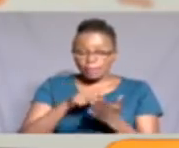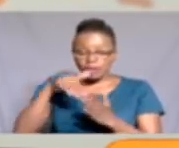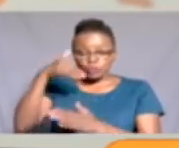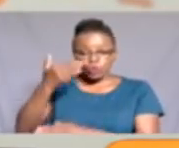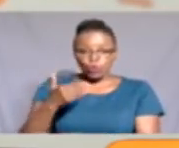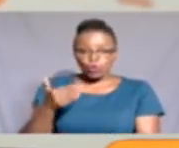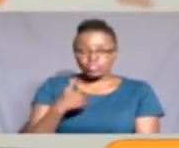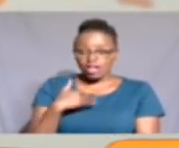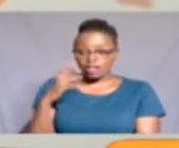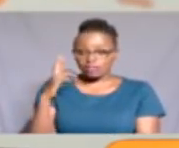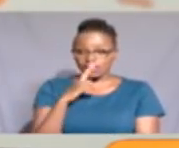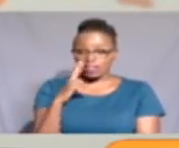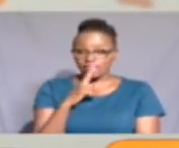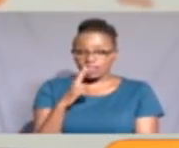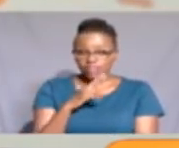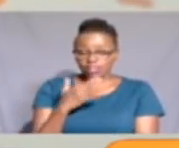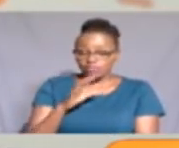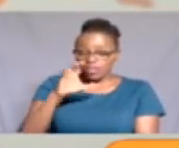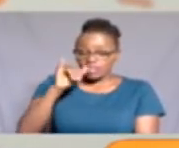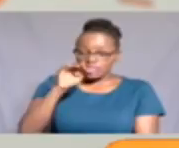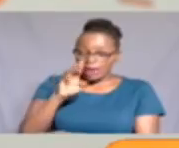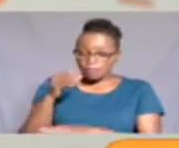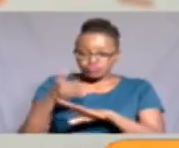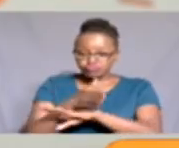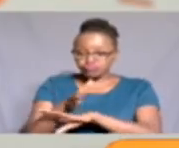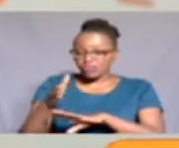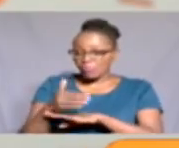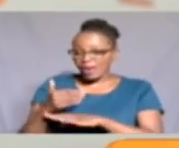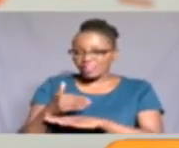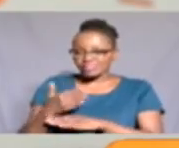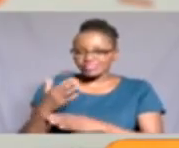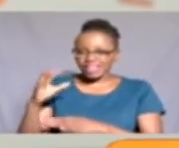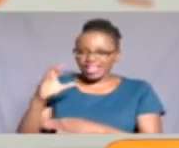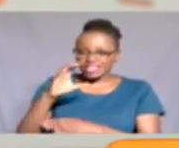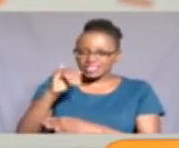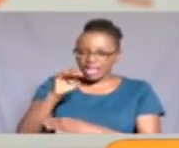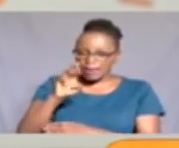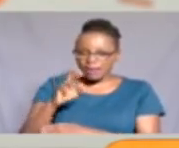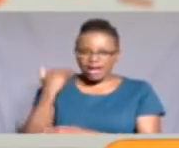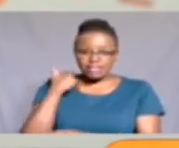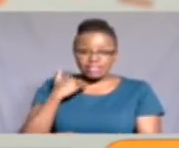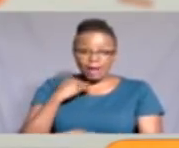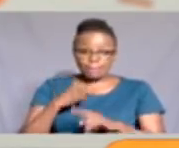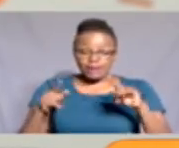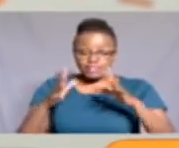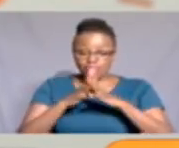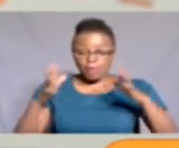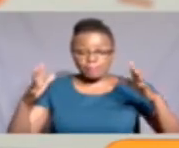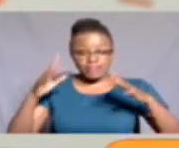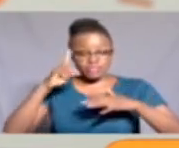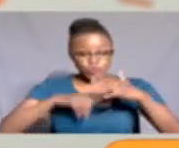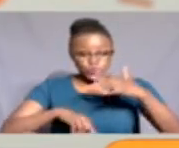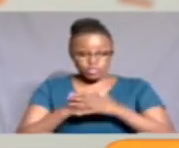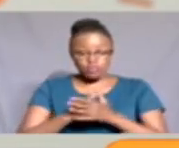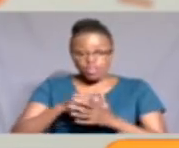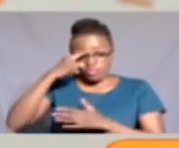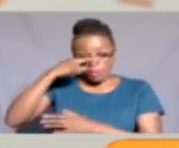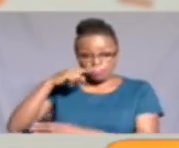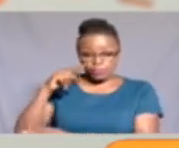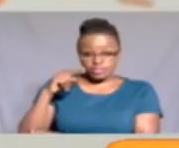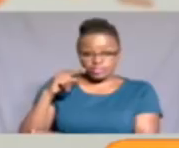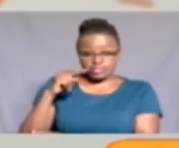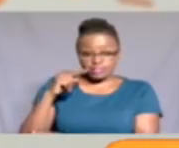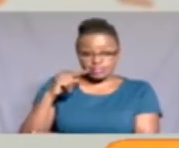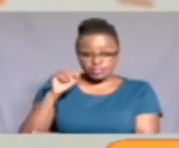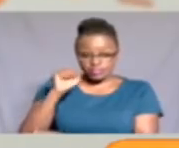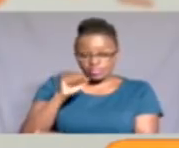the risks of cyber fraud, cyber crime, and so forth. But really the biggest was the policies.